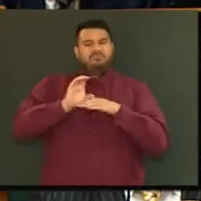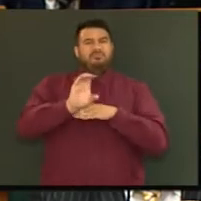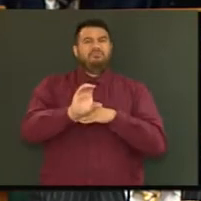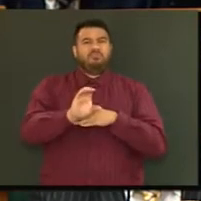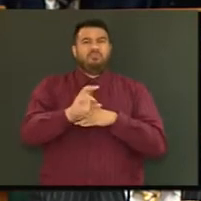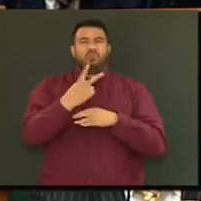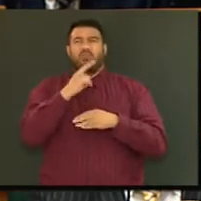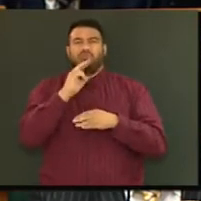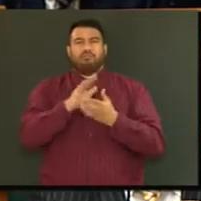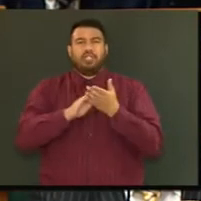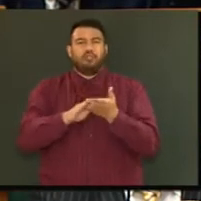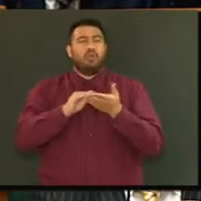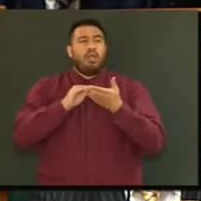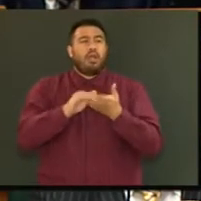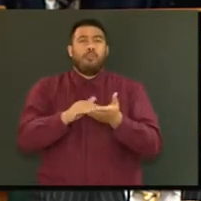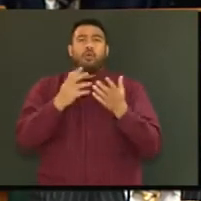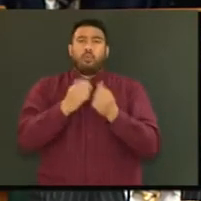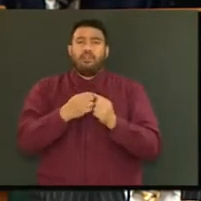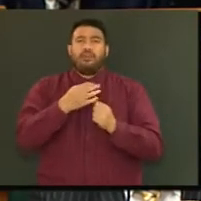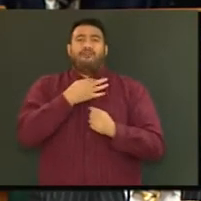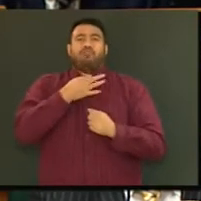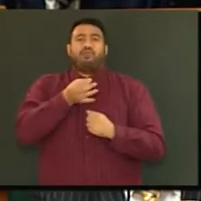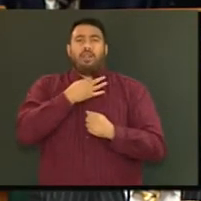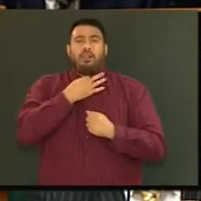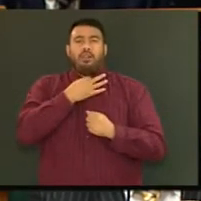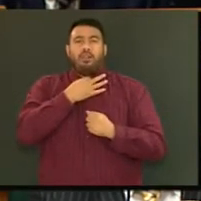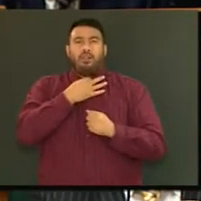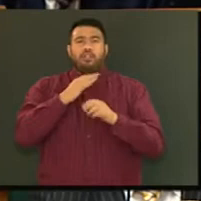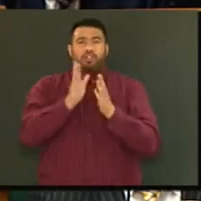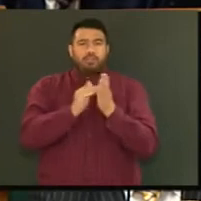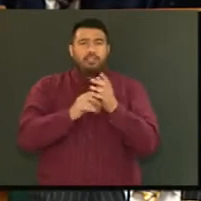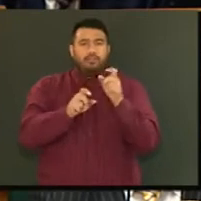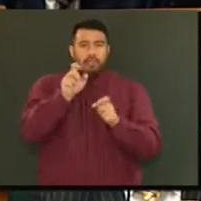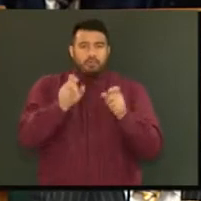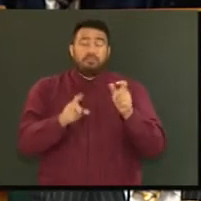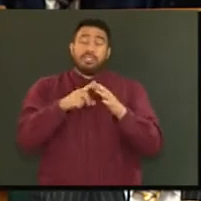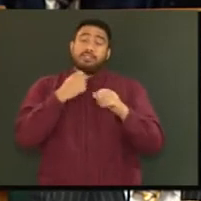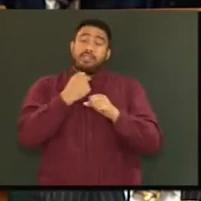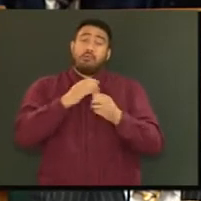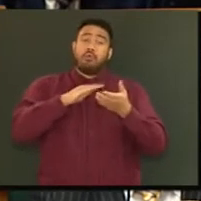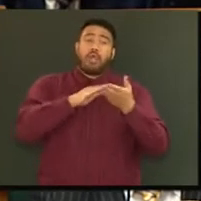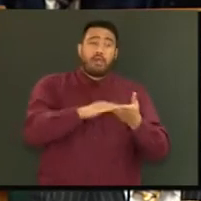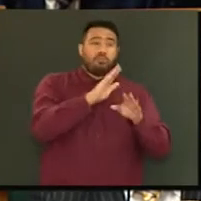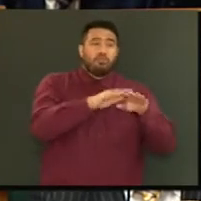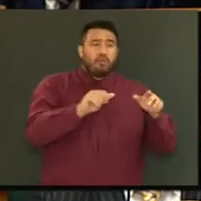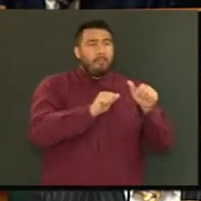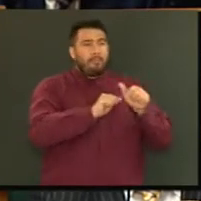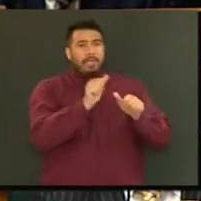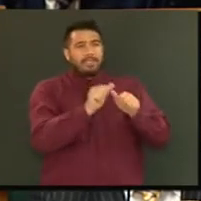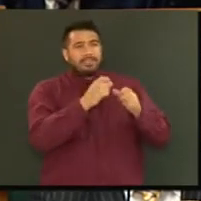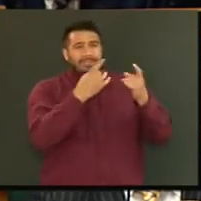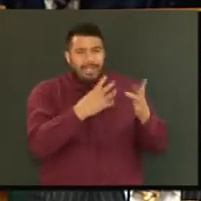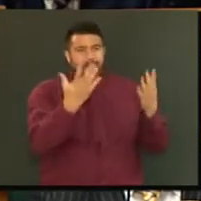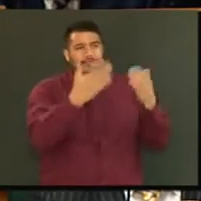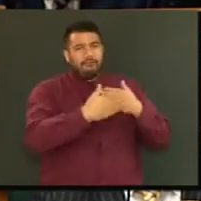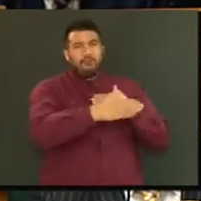tackle long-term issues for vulnerable New Zealanders. These cover areas like helping kids get a better start in life,